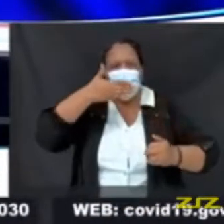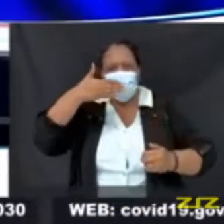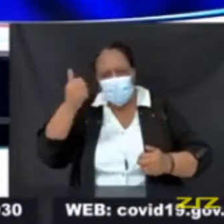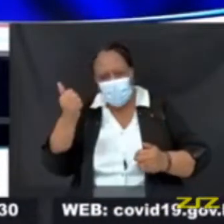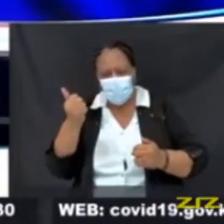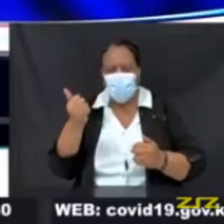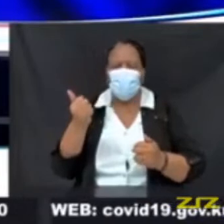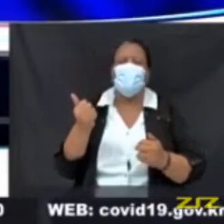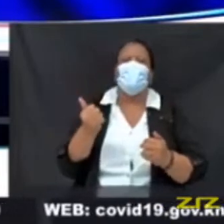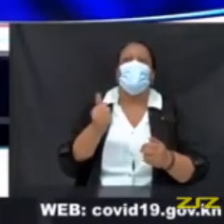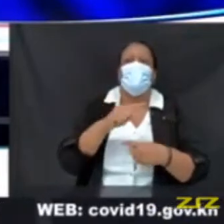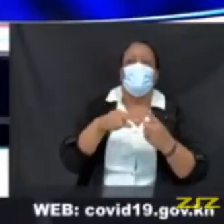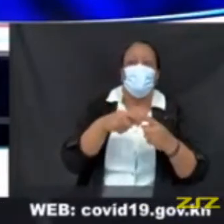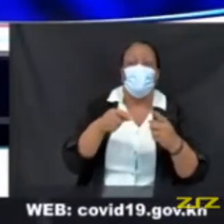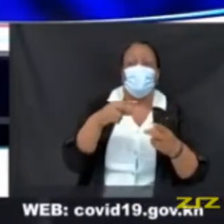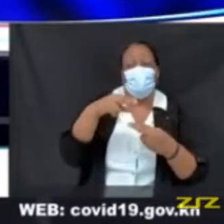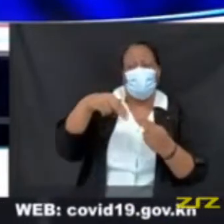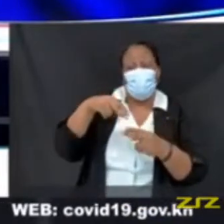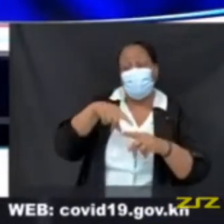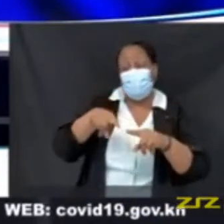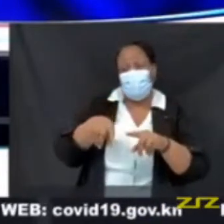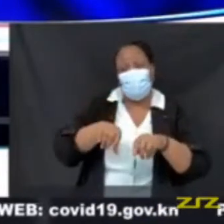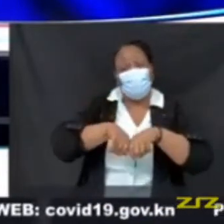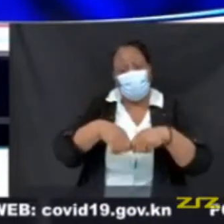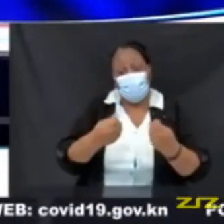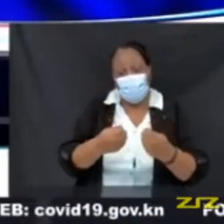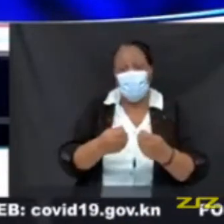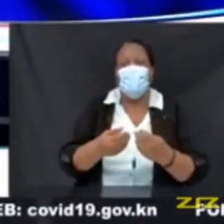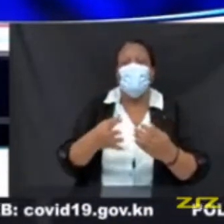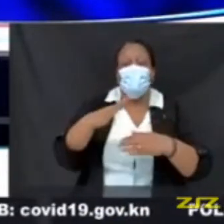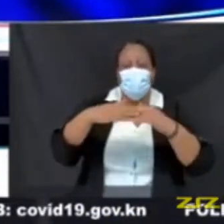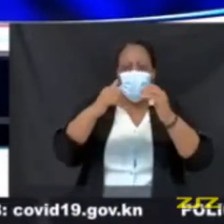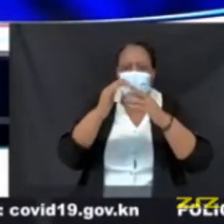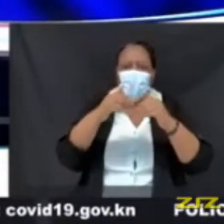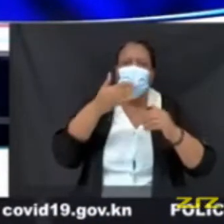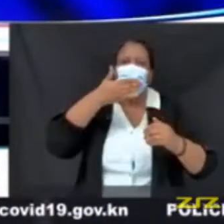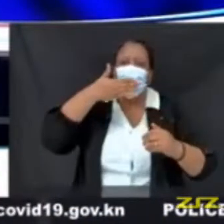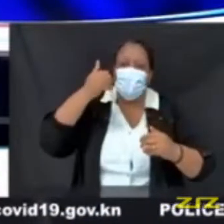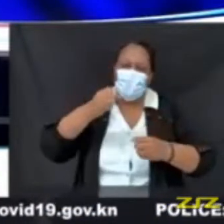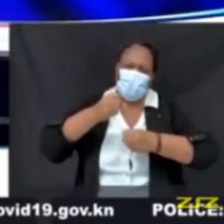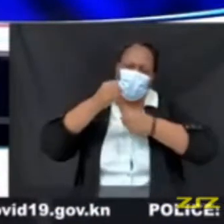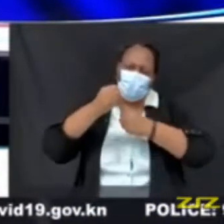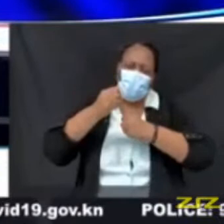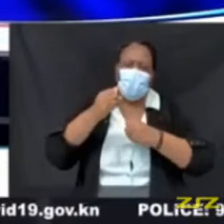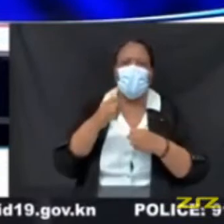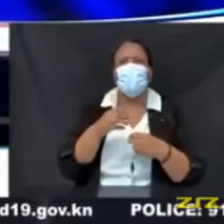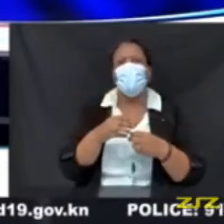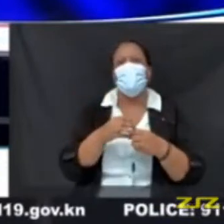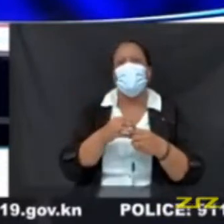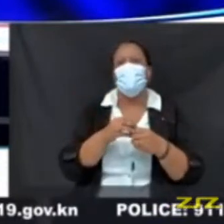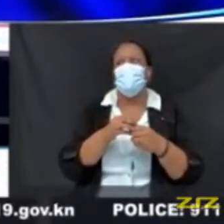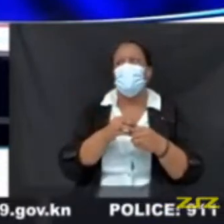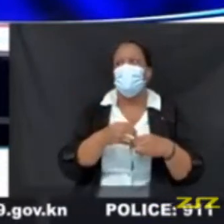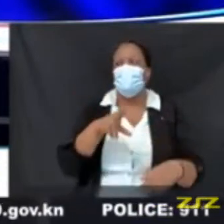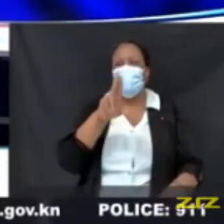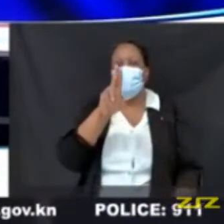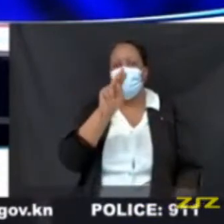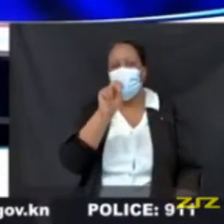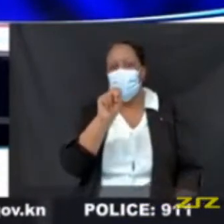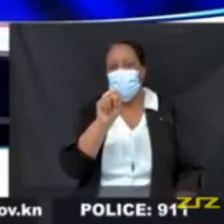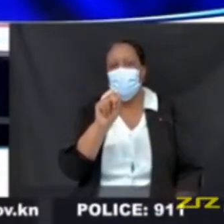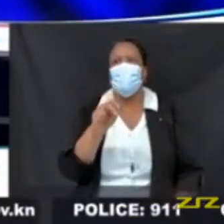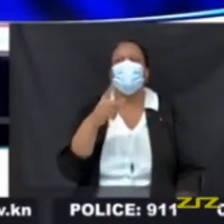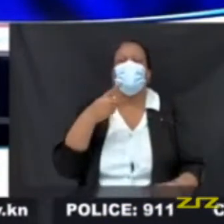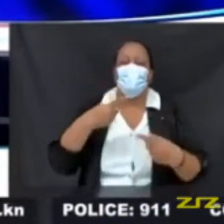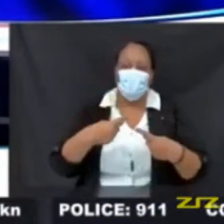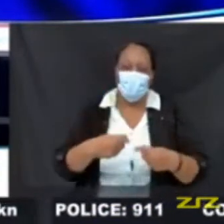and reconstruction. The UN has set some 8 indicators by which success in attaining Sendai Framework